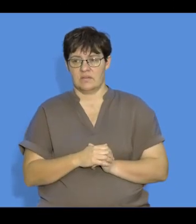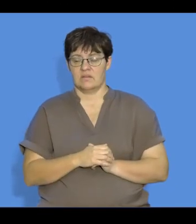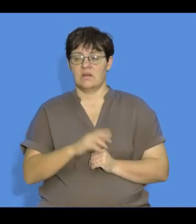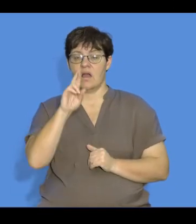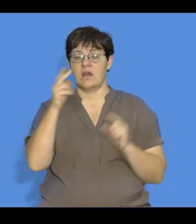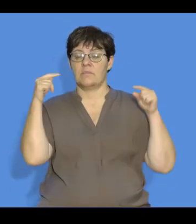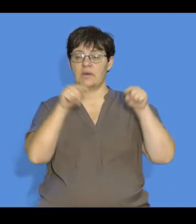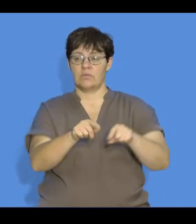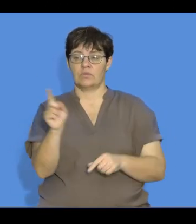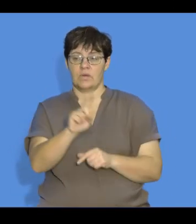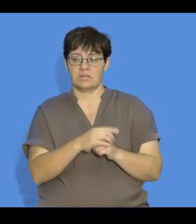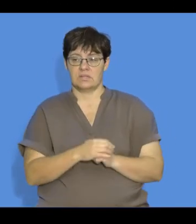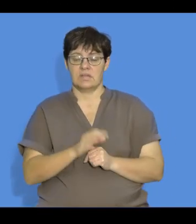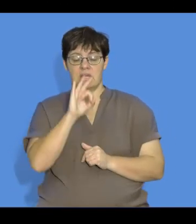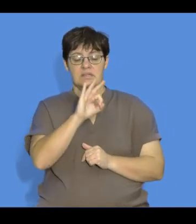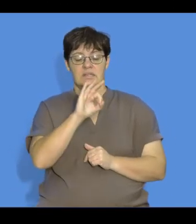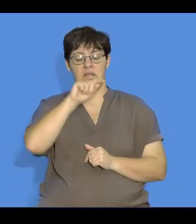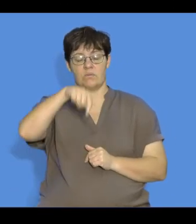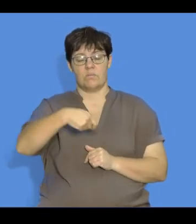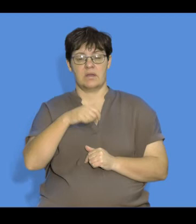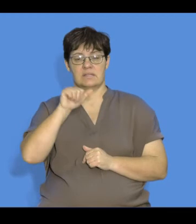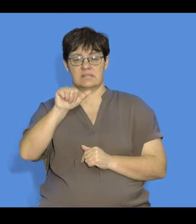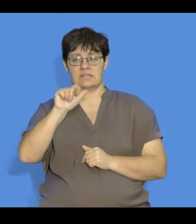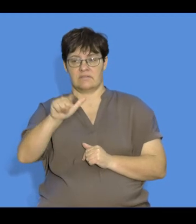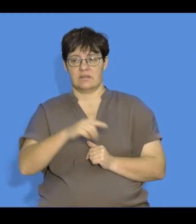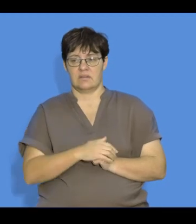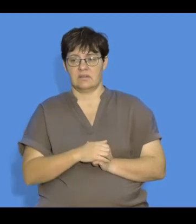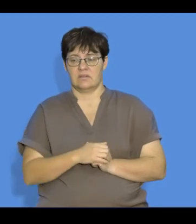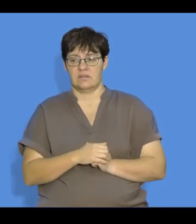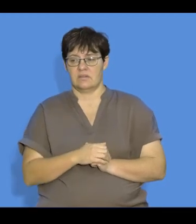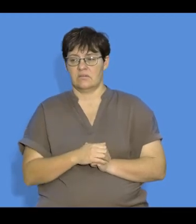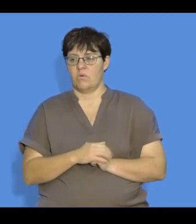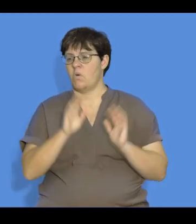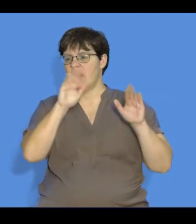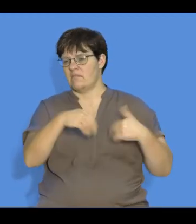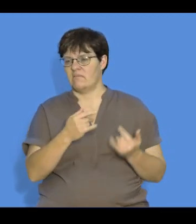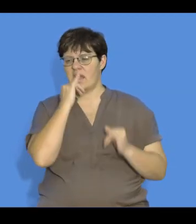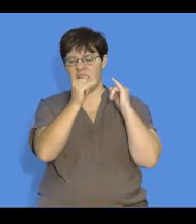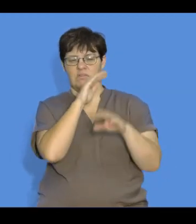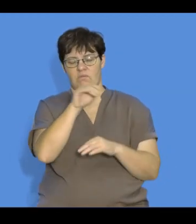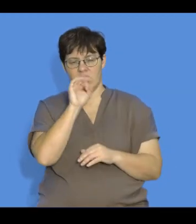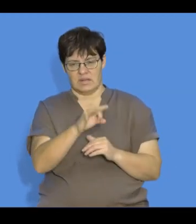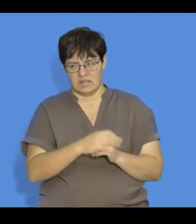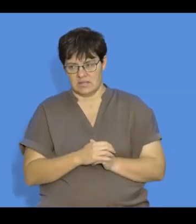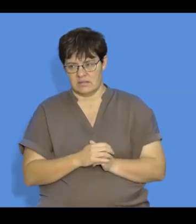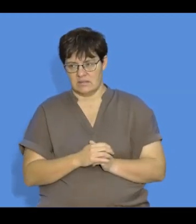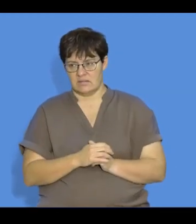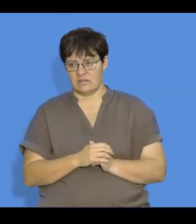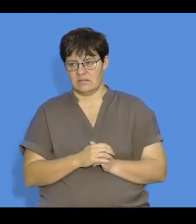in other words, is equals to, you can even leave it in that form as 11 over 3,